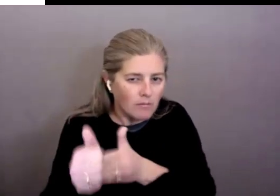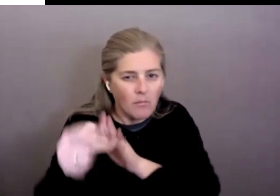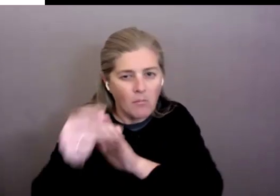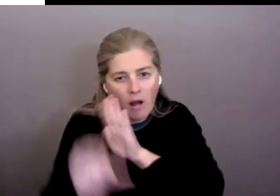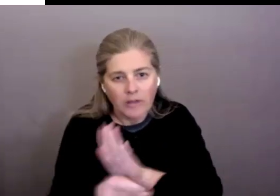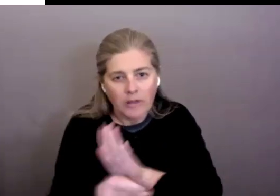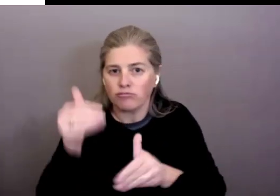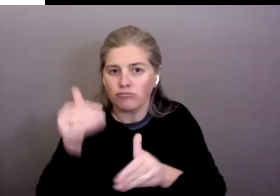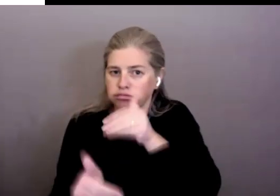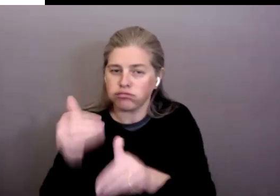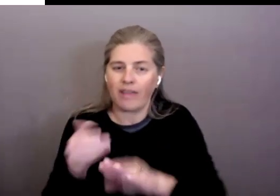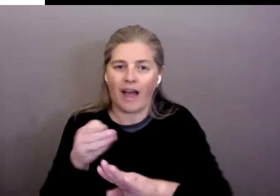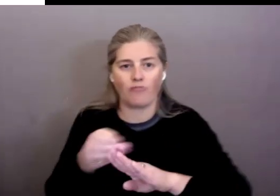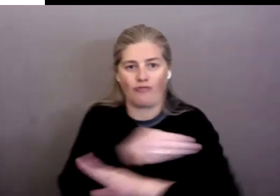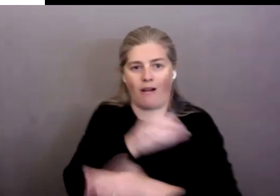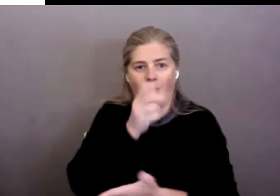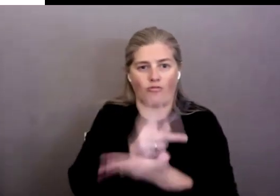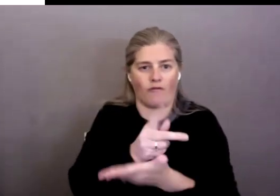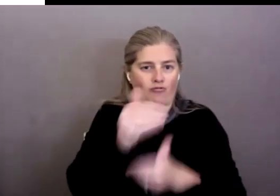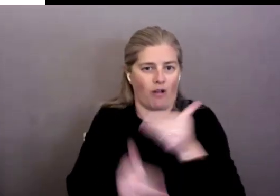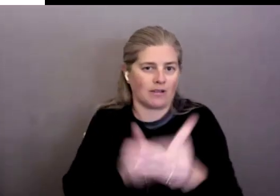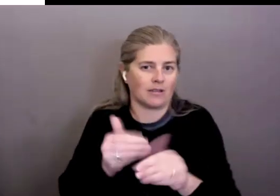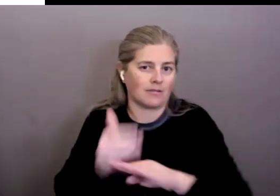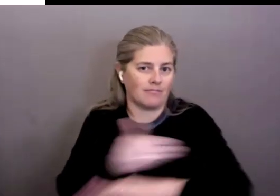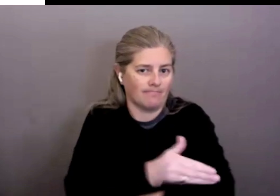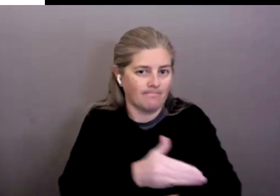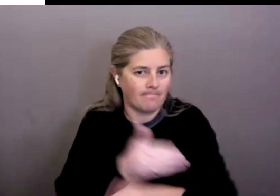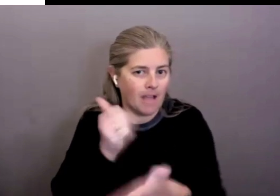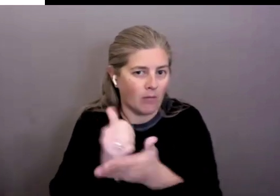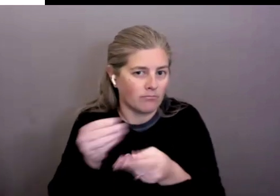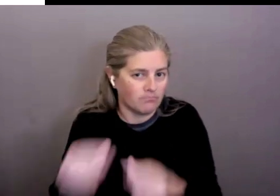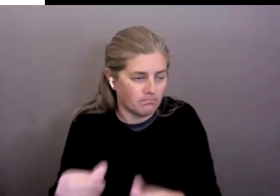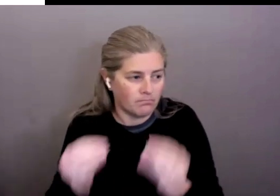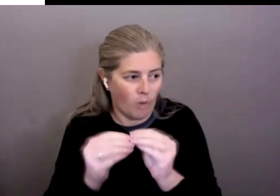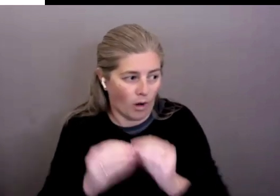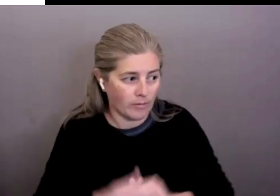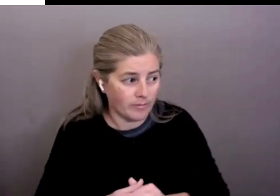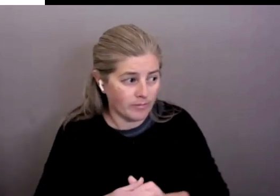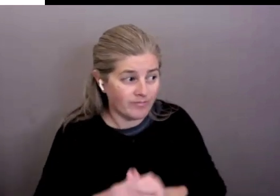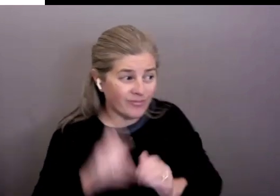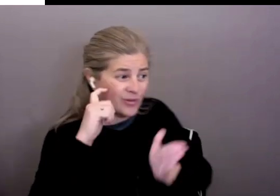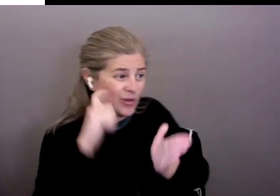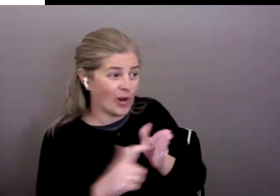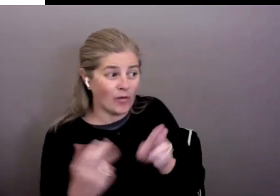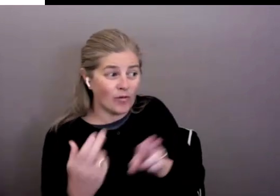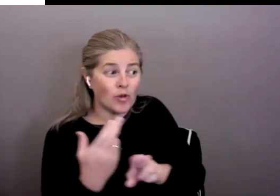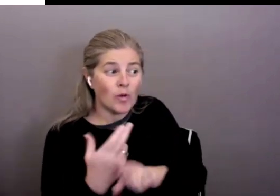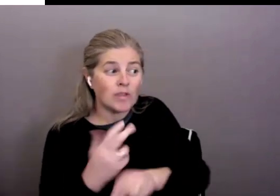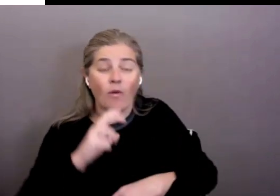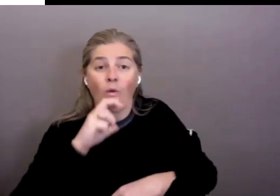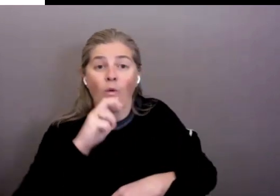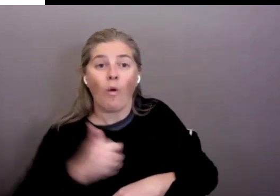the prior approval process as much as possible. Note on use of Older Americans Act funding.